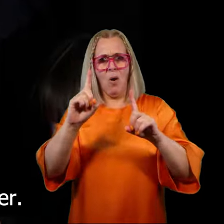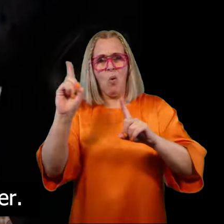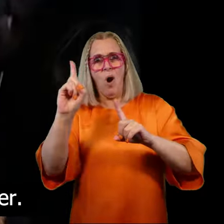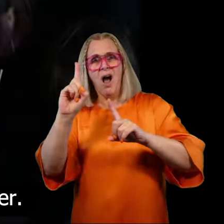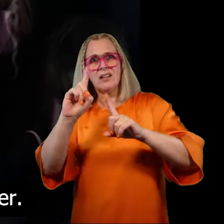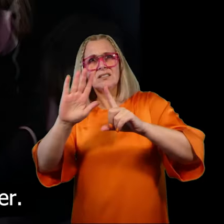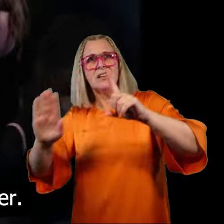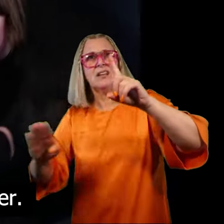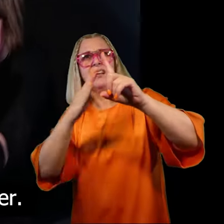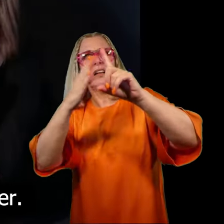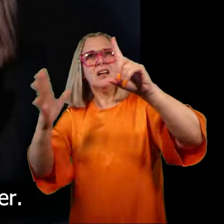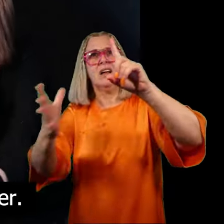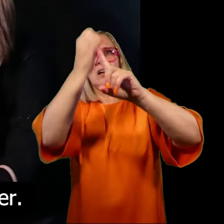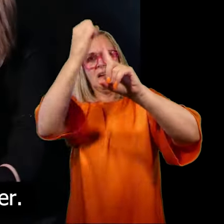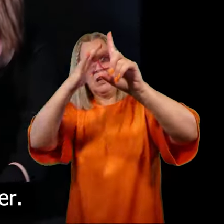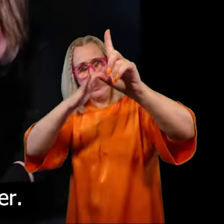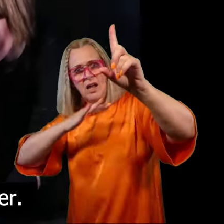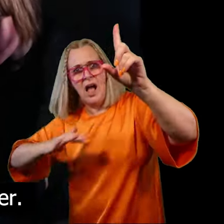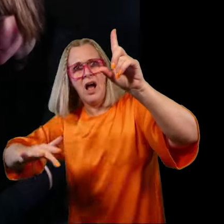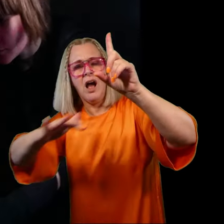unimaginable danger.